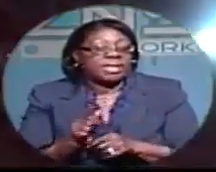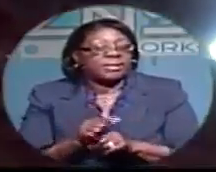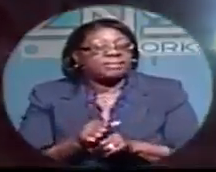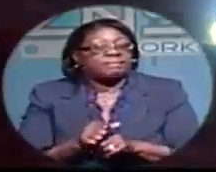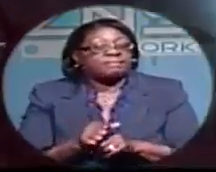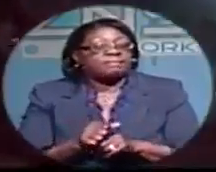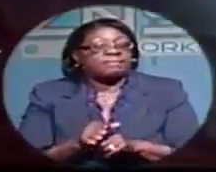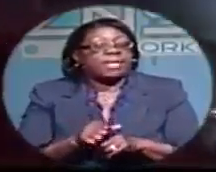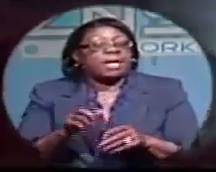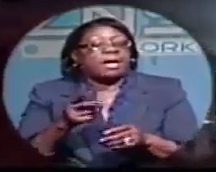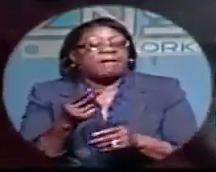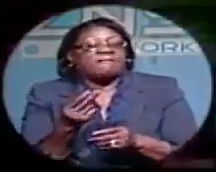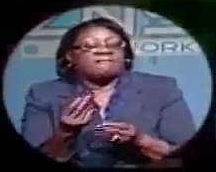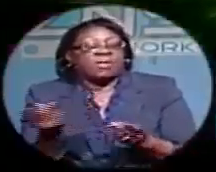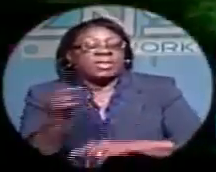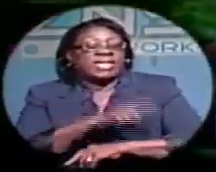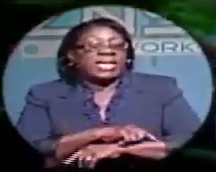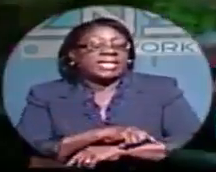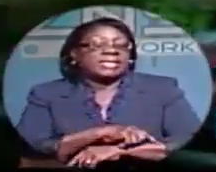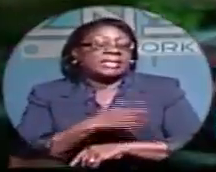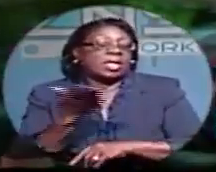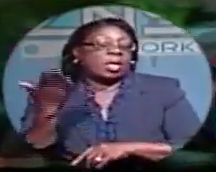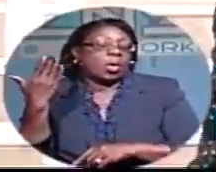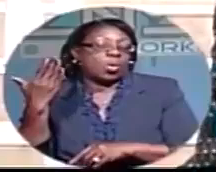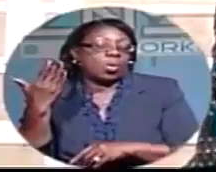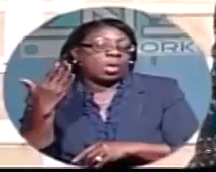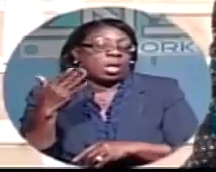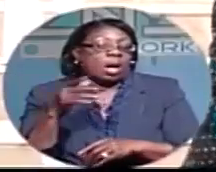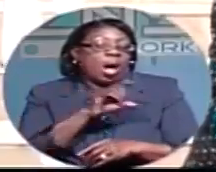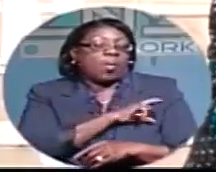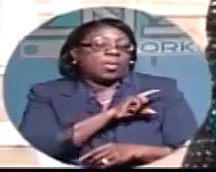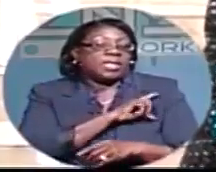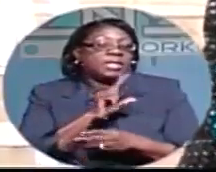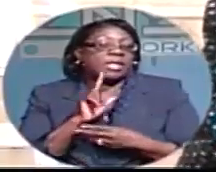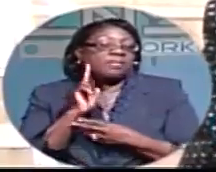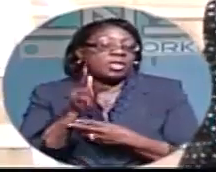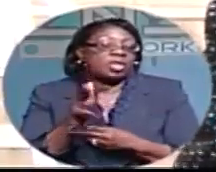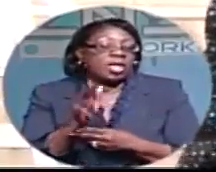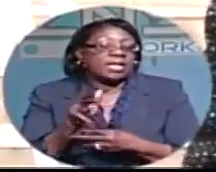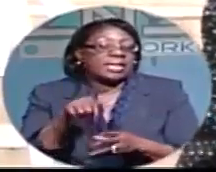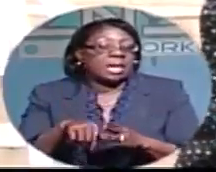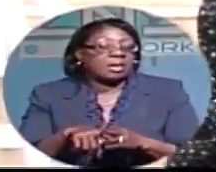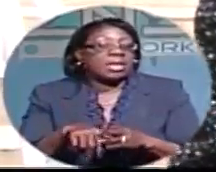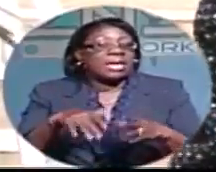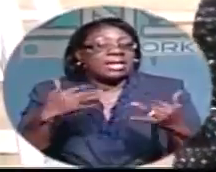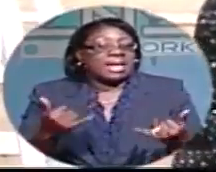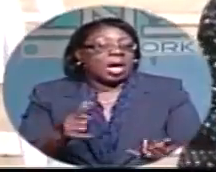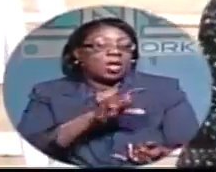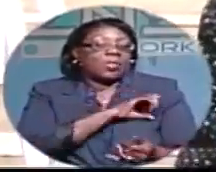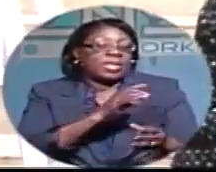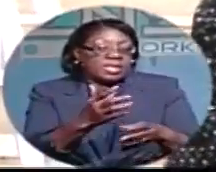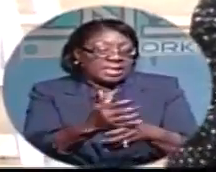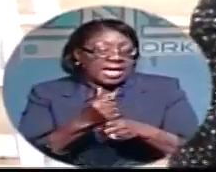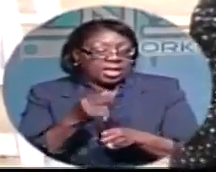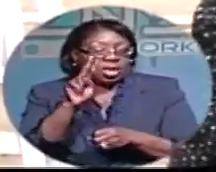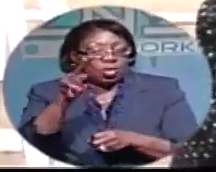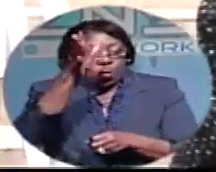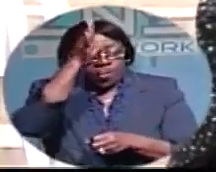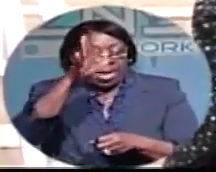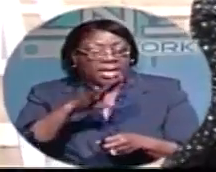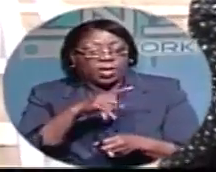A few days ago, a police officer was gunned down at a local laundromat, and now police are holding the two men they believe committed that brutal